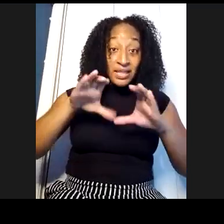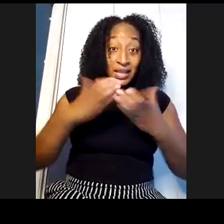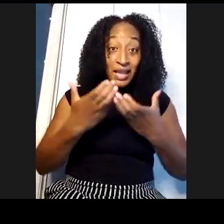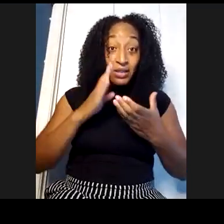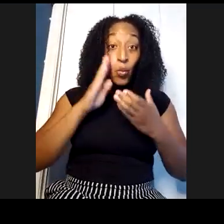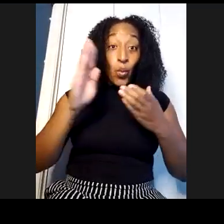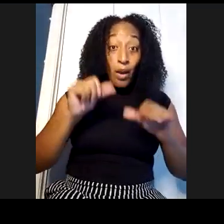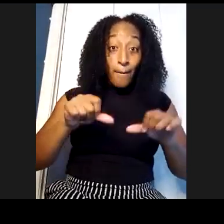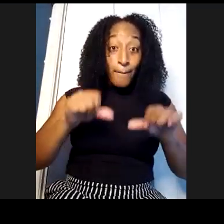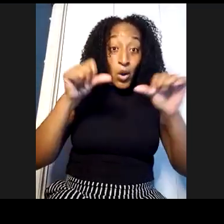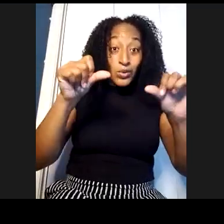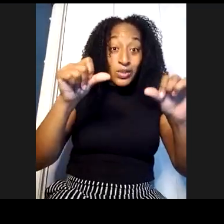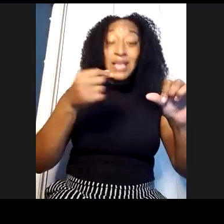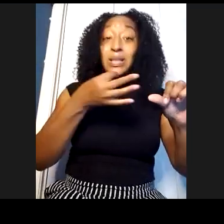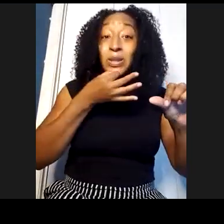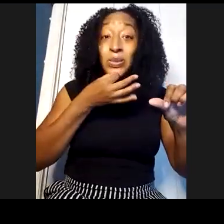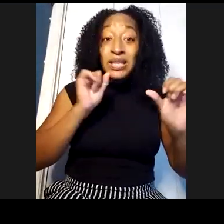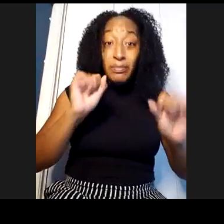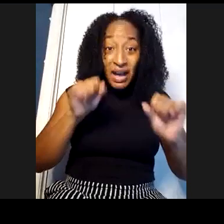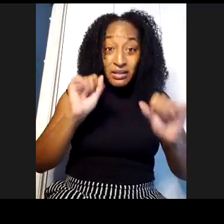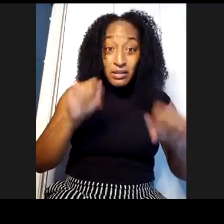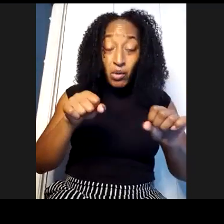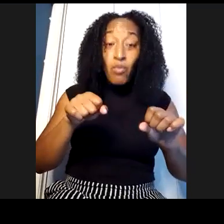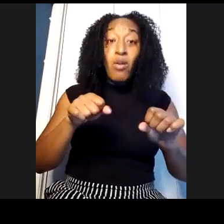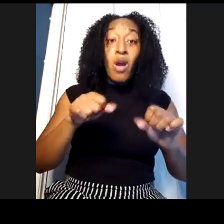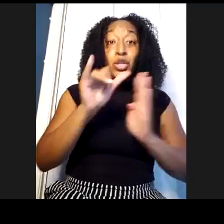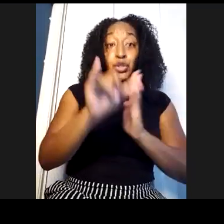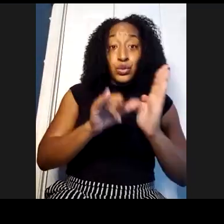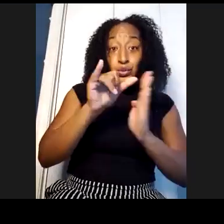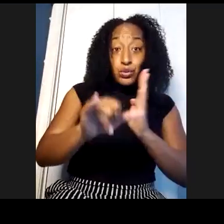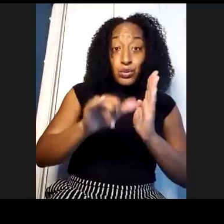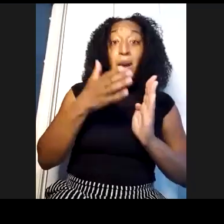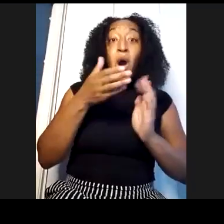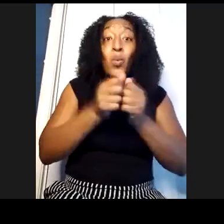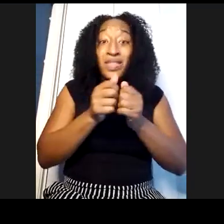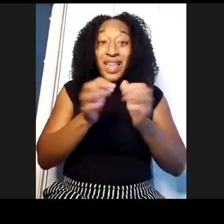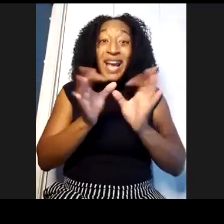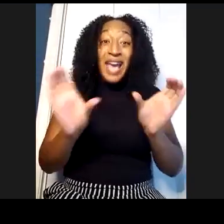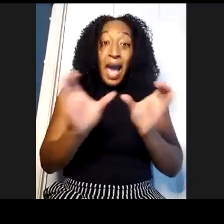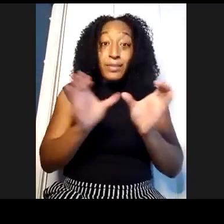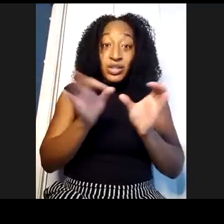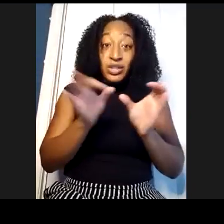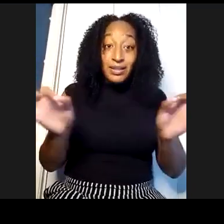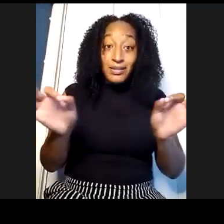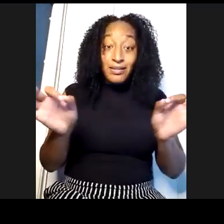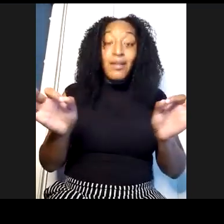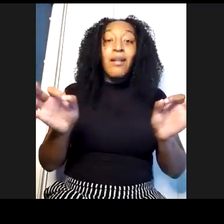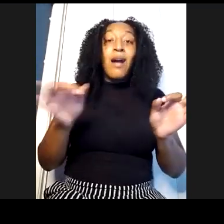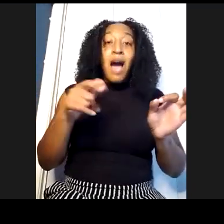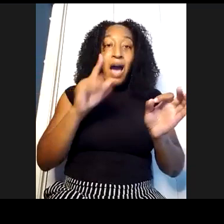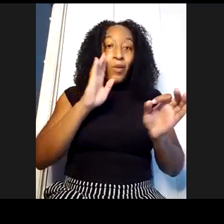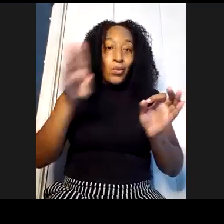captioned version of the video. So thank you for joining in this evening, and I'll see you back here on Wednesday.